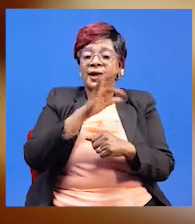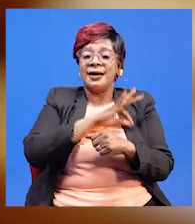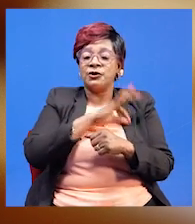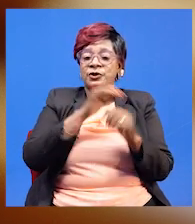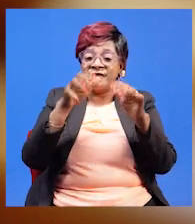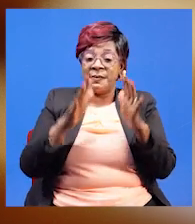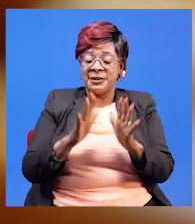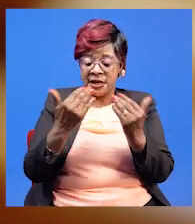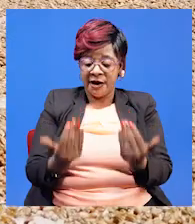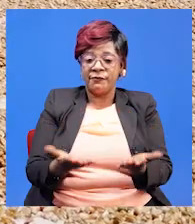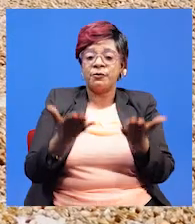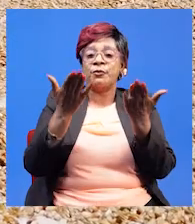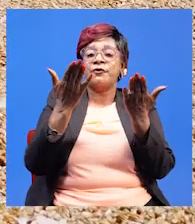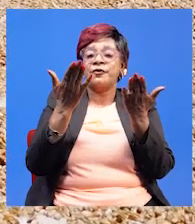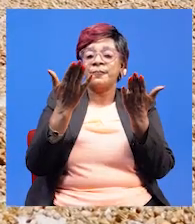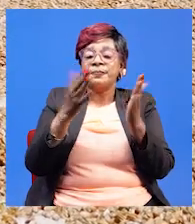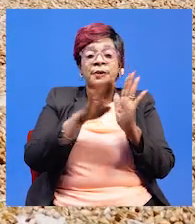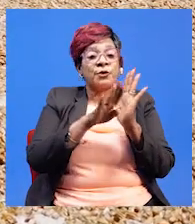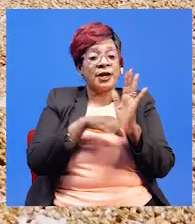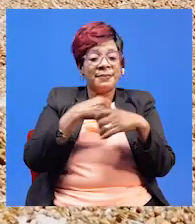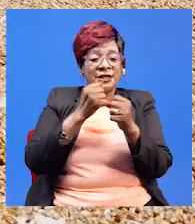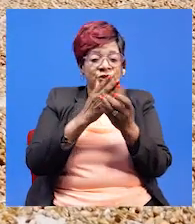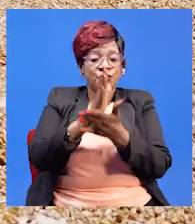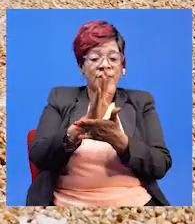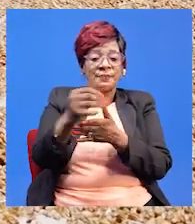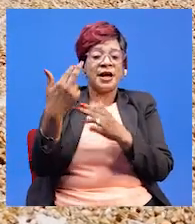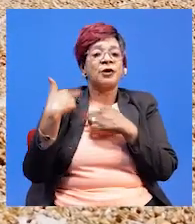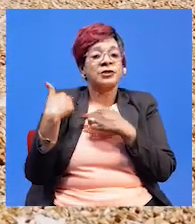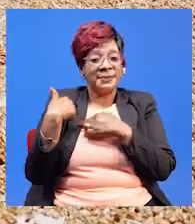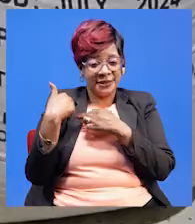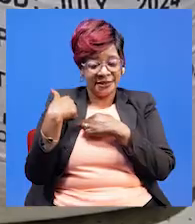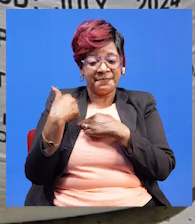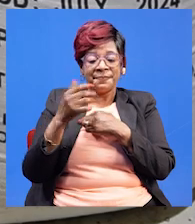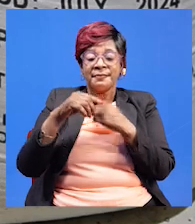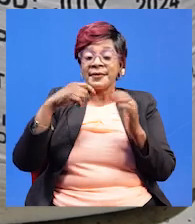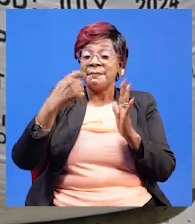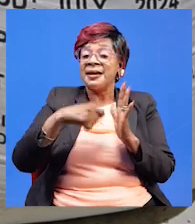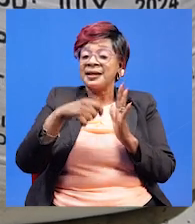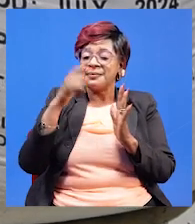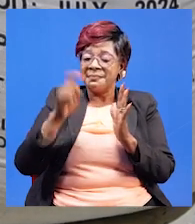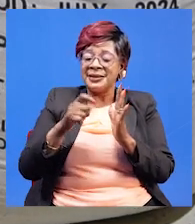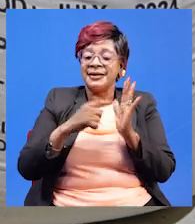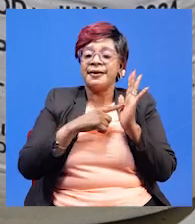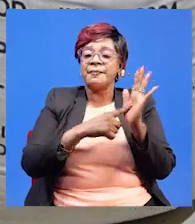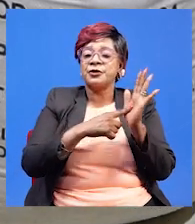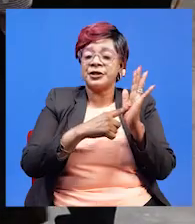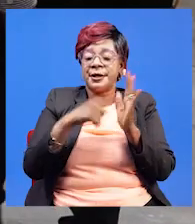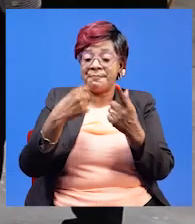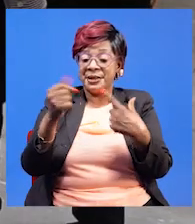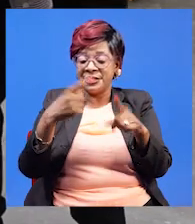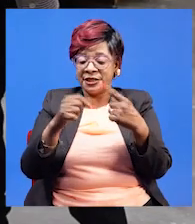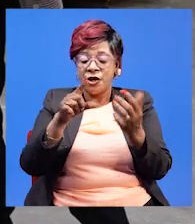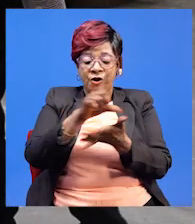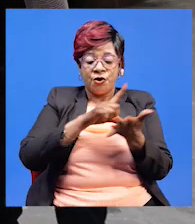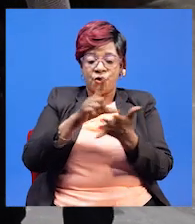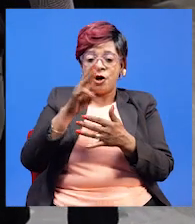to the farmers have improved tremendously. The program ensures accountability. Millers must demonstrate they've purchased local